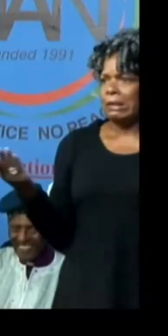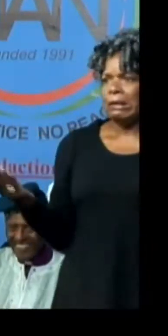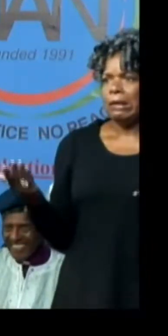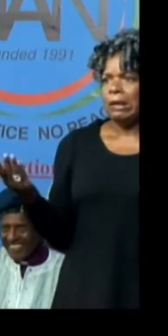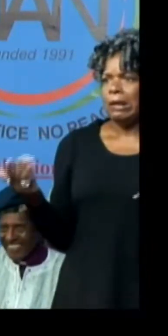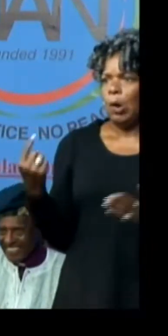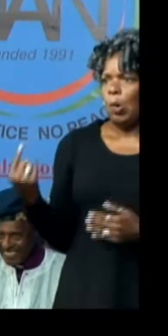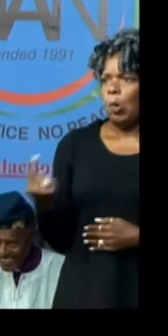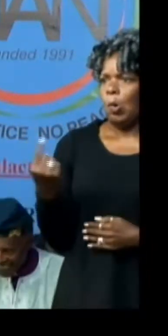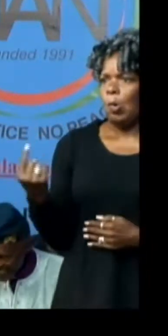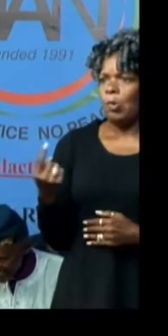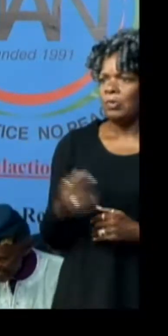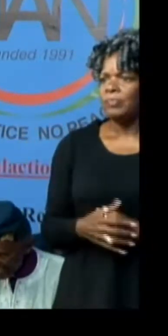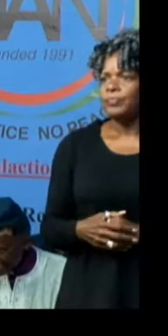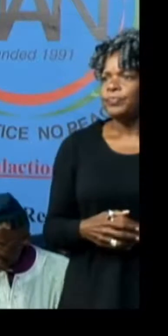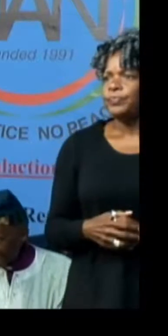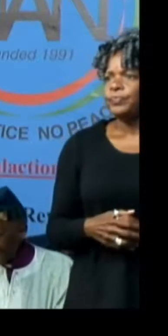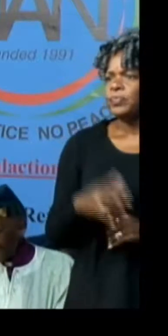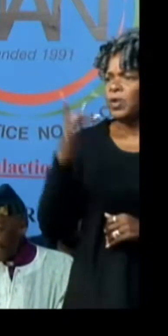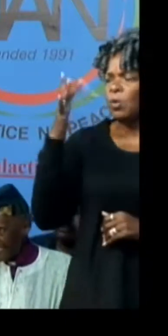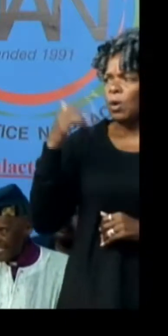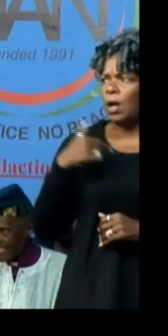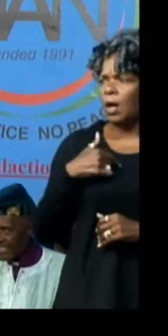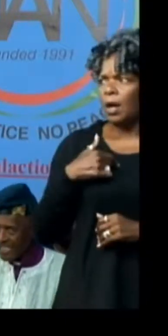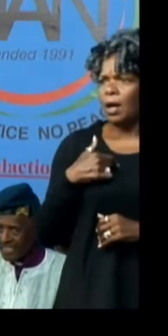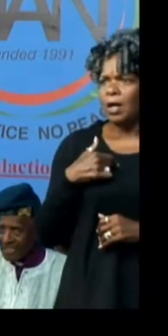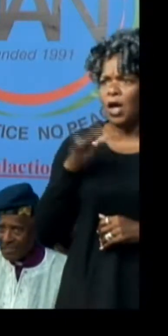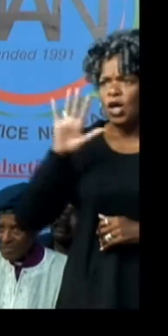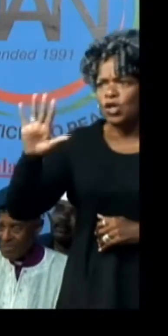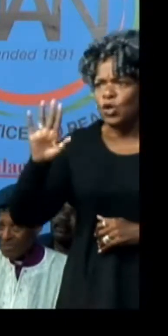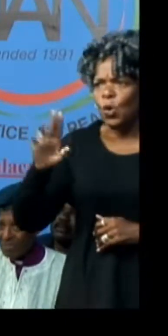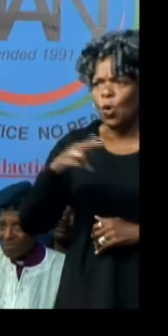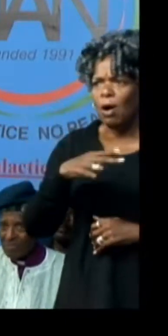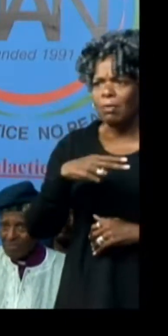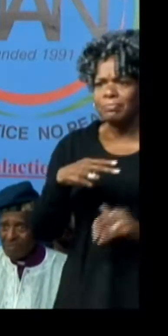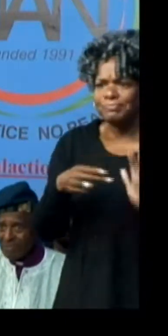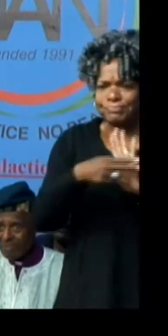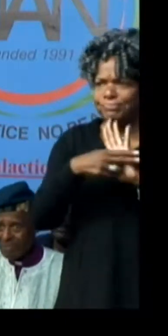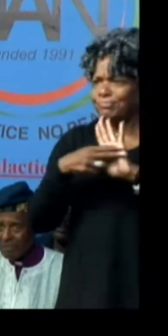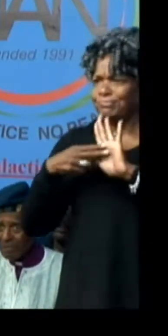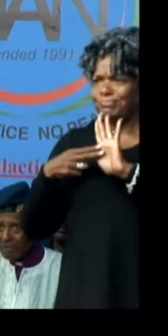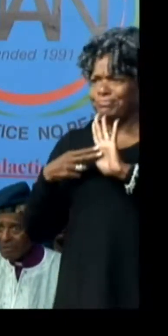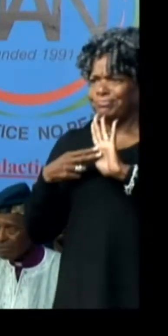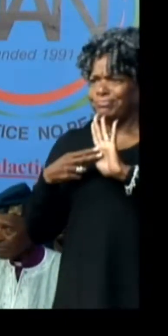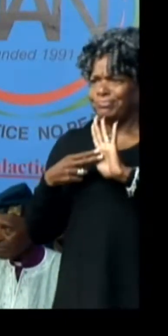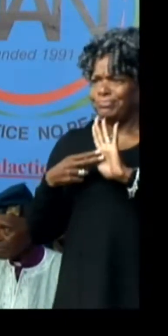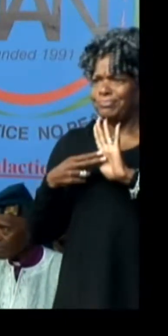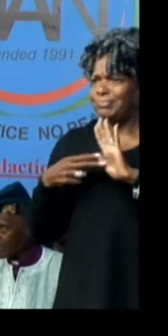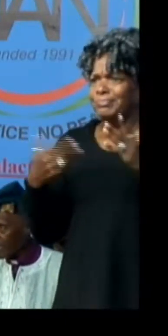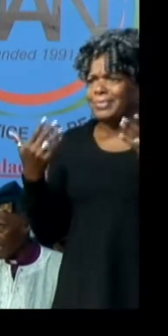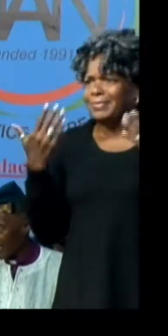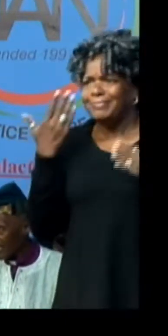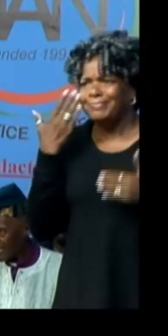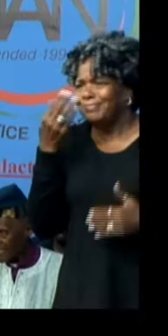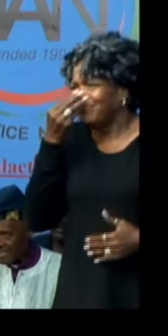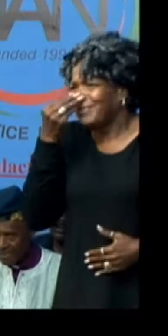Because it don't matter to me what title you got. It matters to me what you do with your